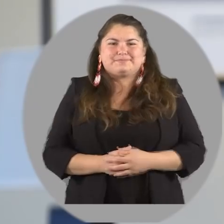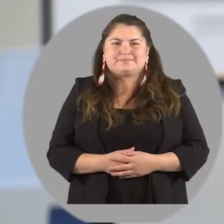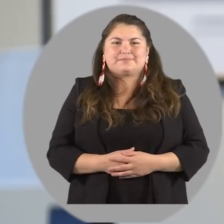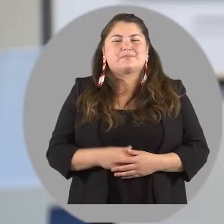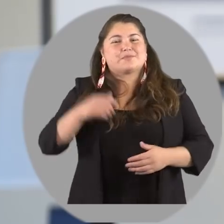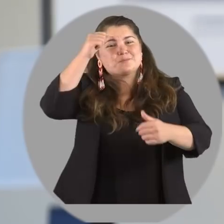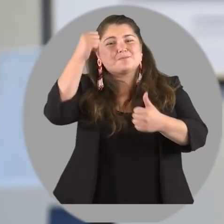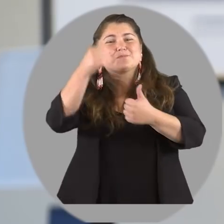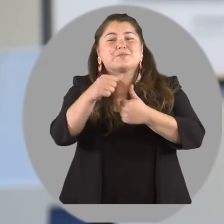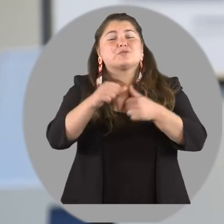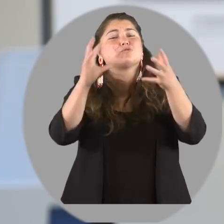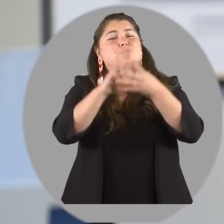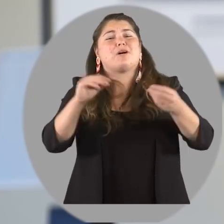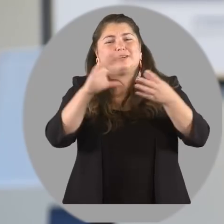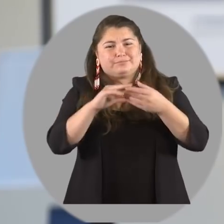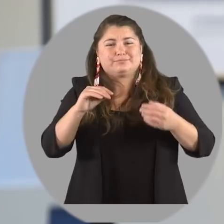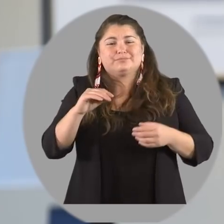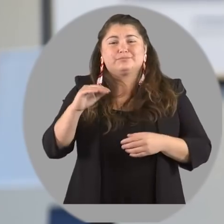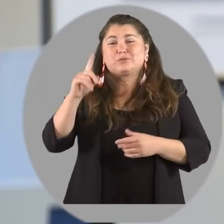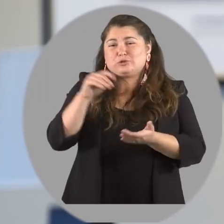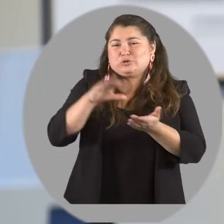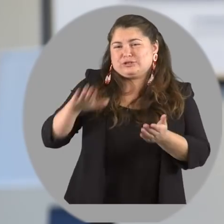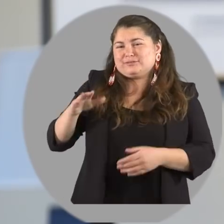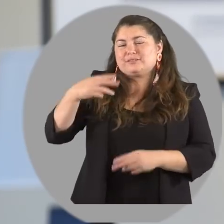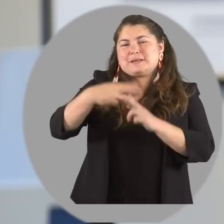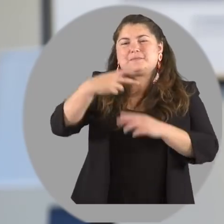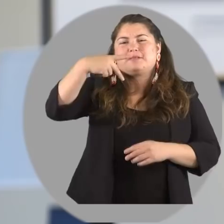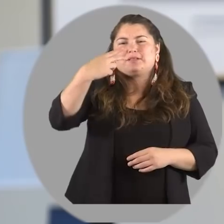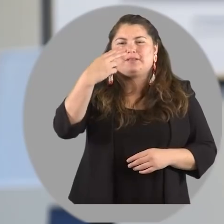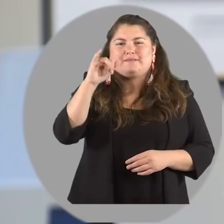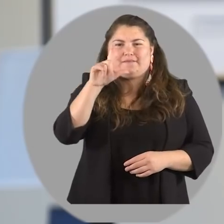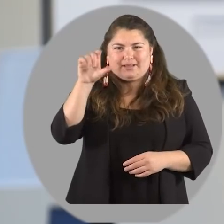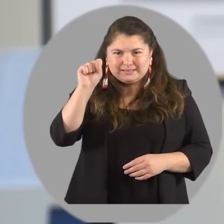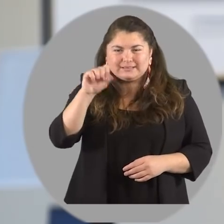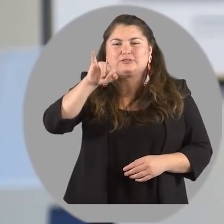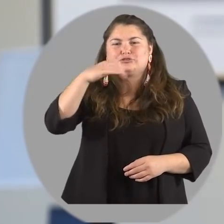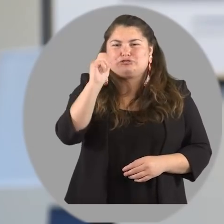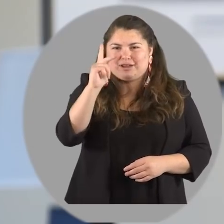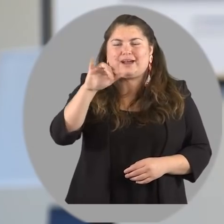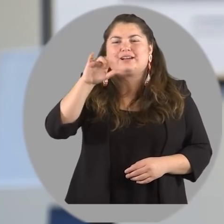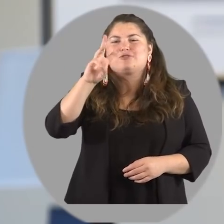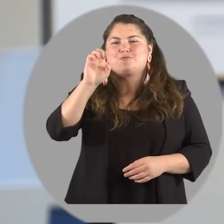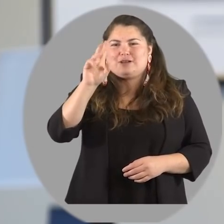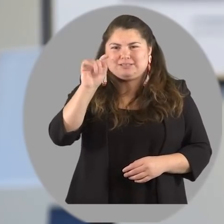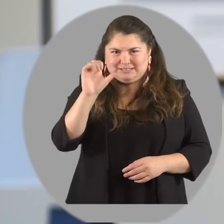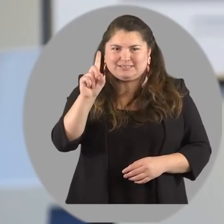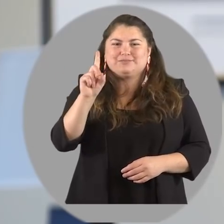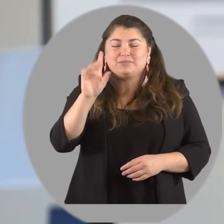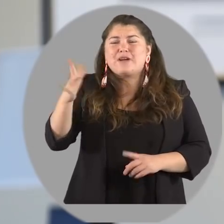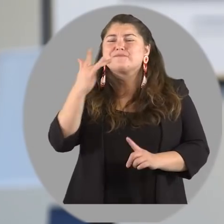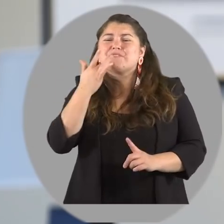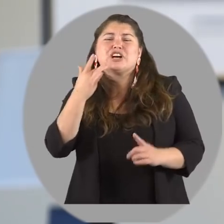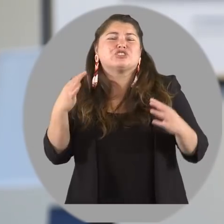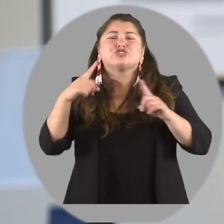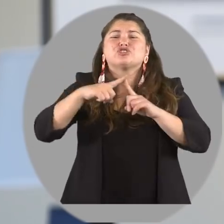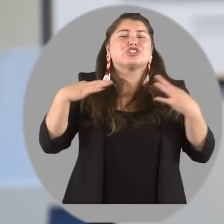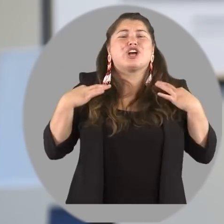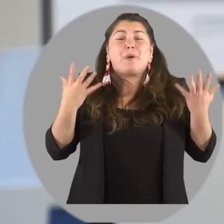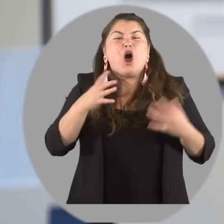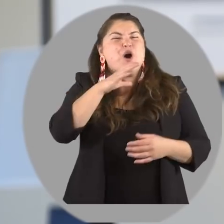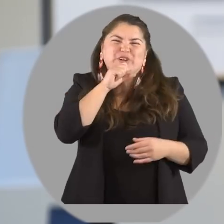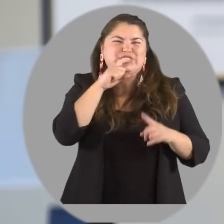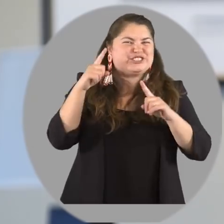Phyllis Jack Webstad and her favorite shirt, the orange shirt she picked out as a 6-year-old for her first day